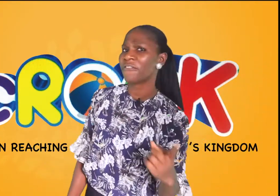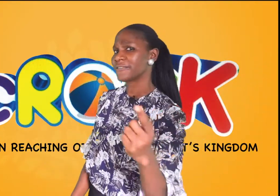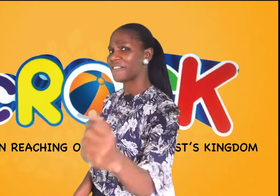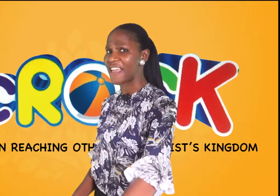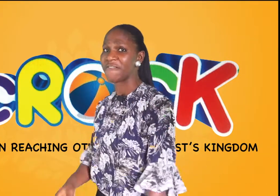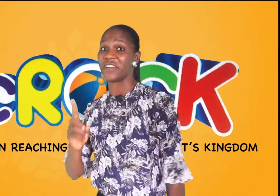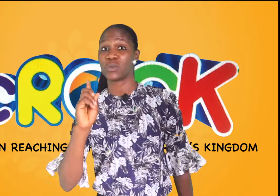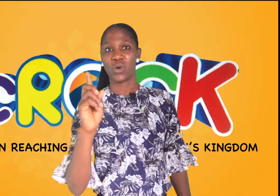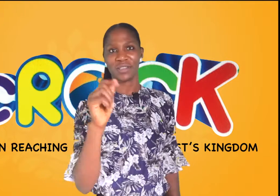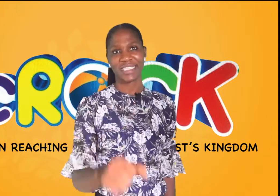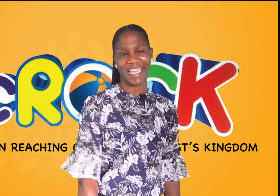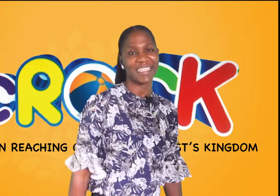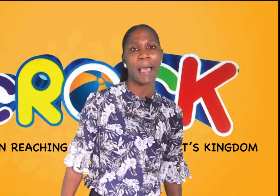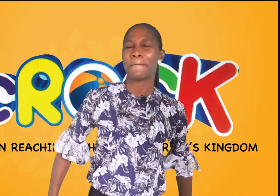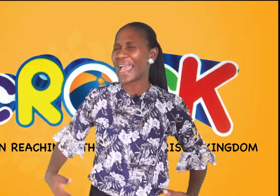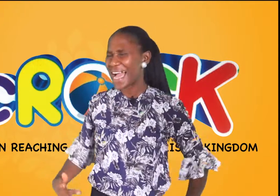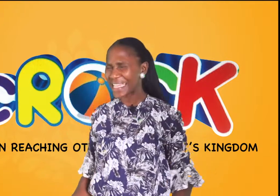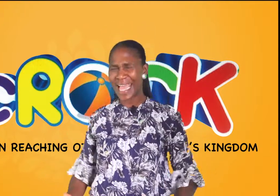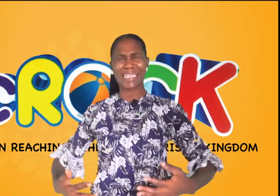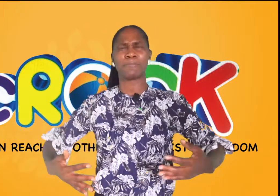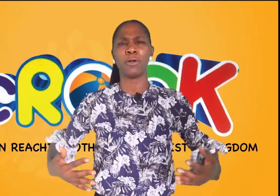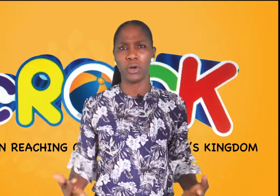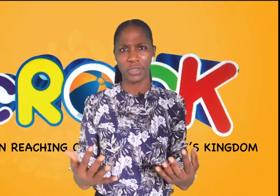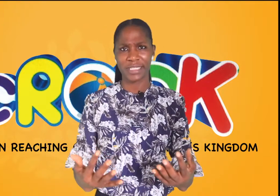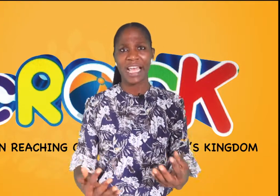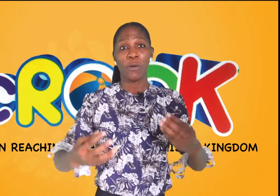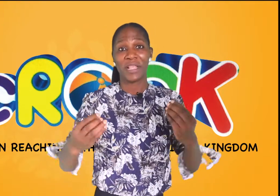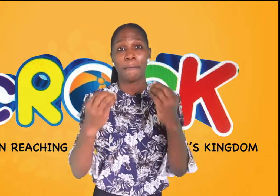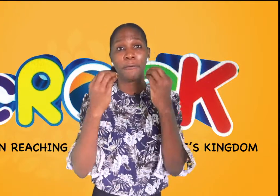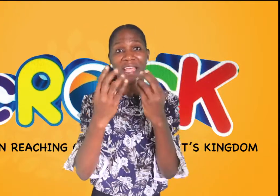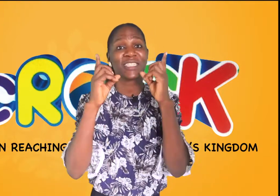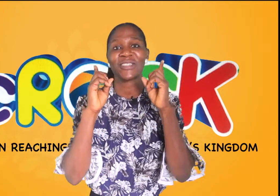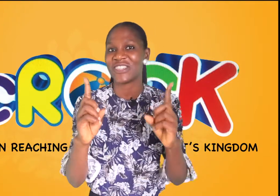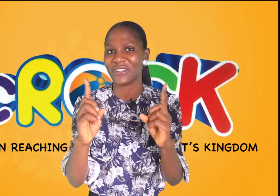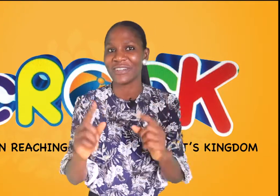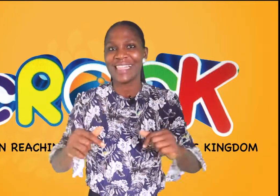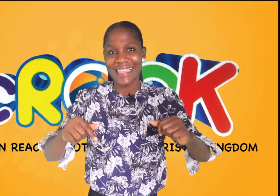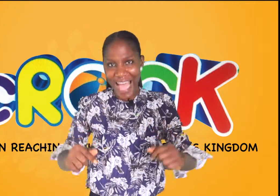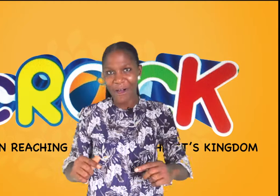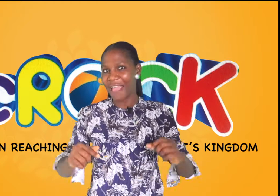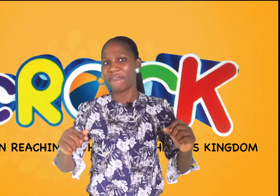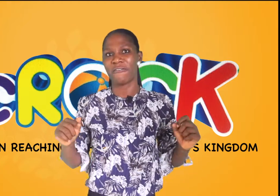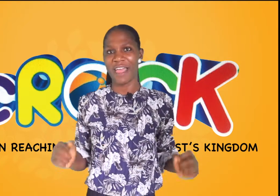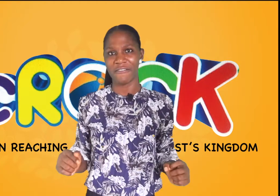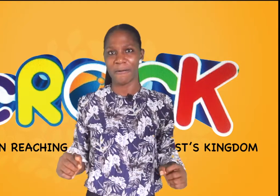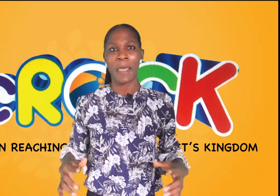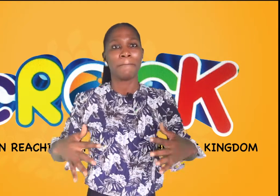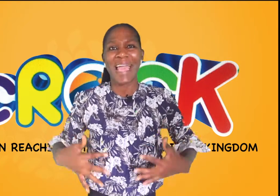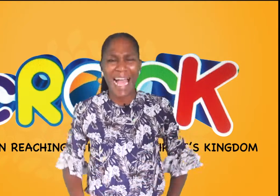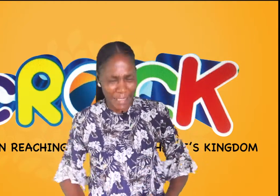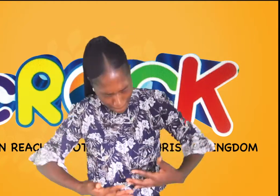Psalm 145 verse 1 says, my heart explodes with praise to you now and